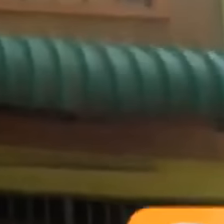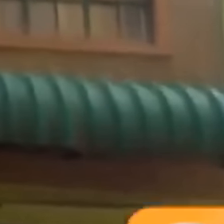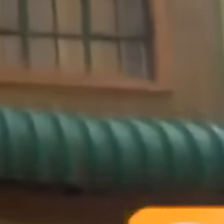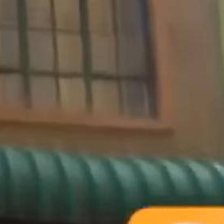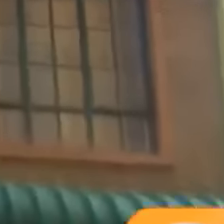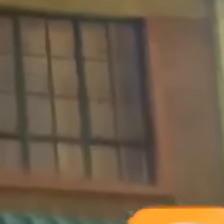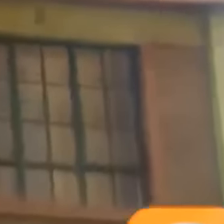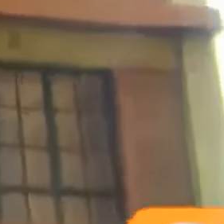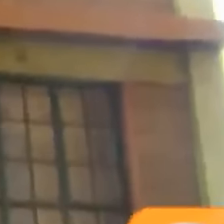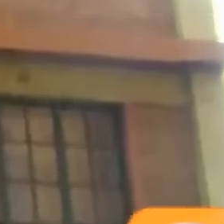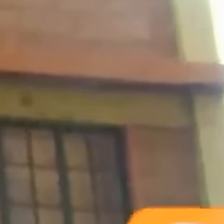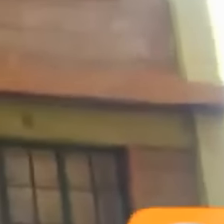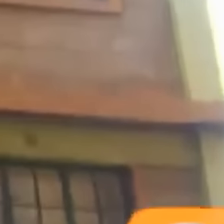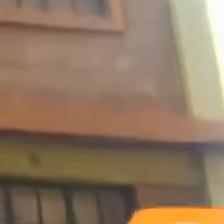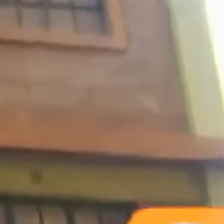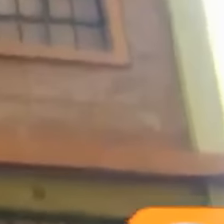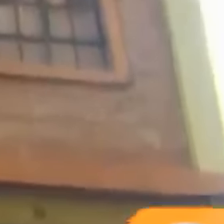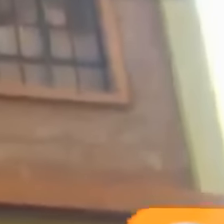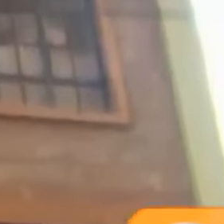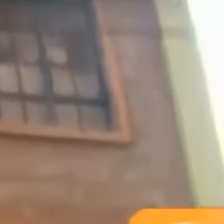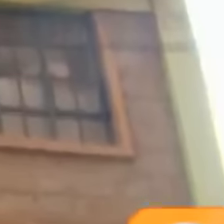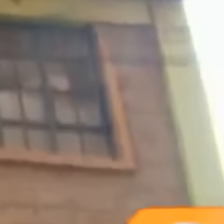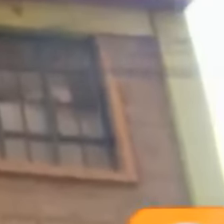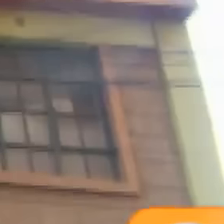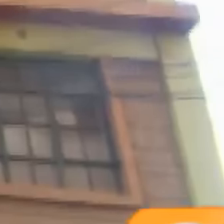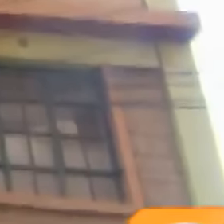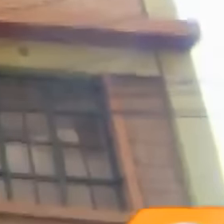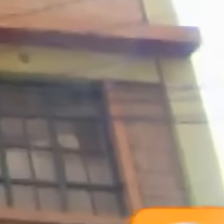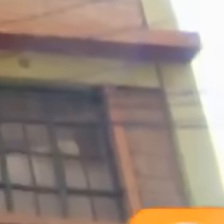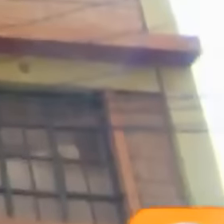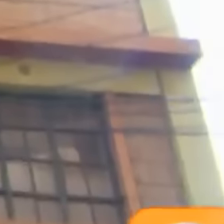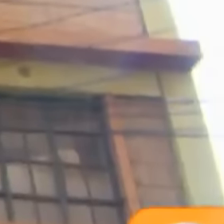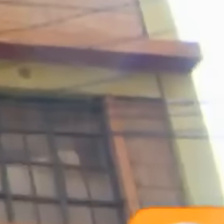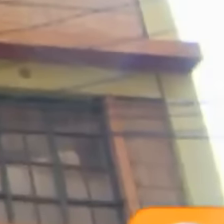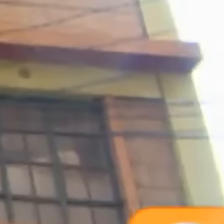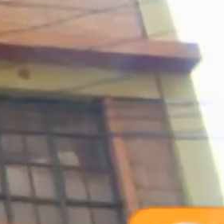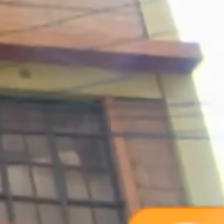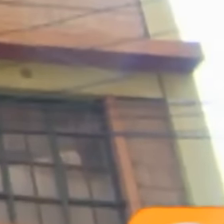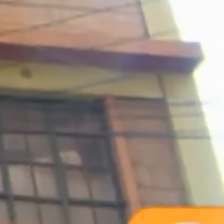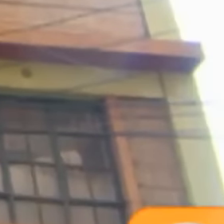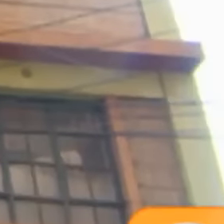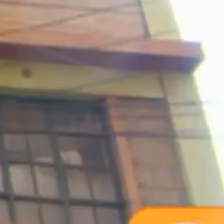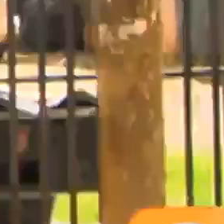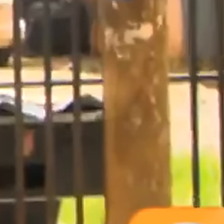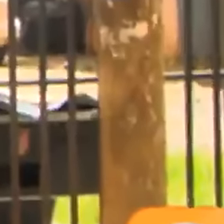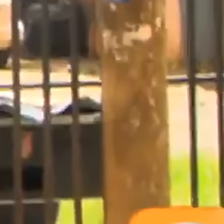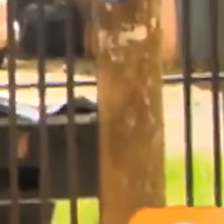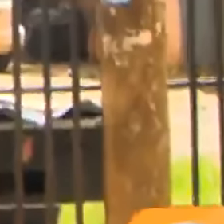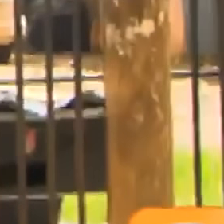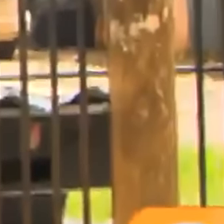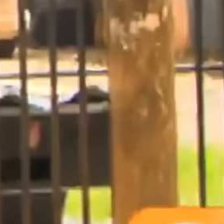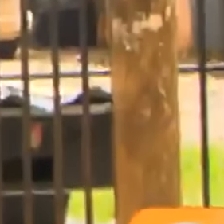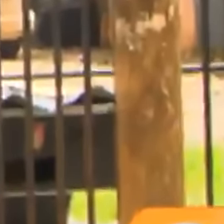documents are to be returned to the visitor at the point of exit and should not be used for any other purpose. Failure to observe the